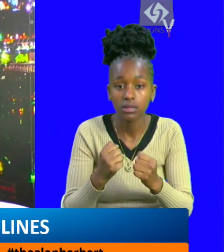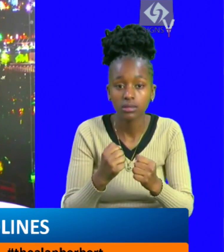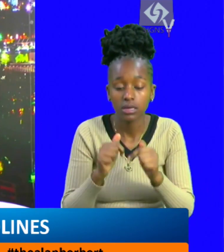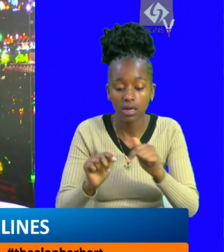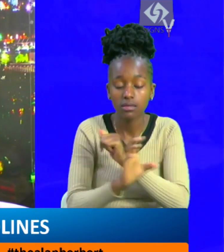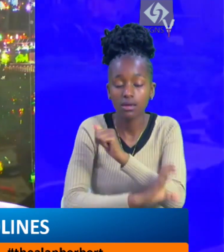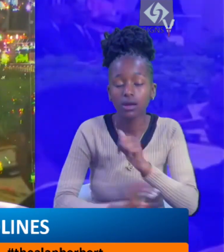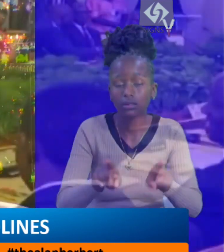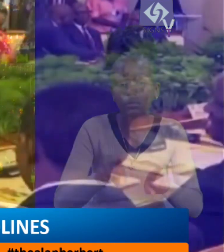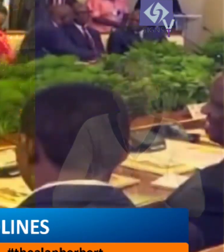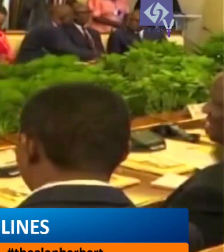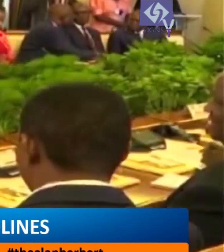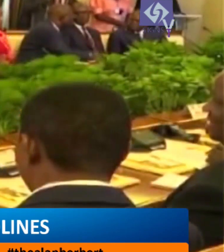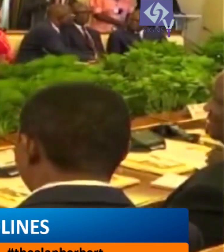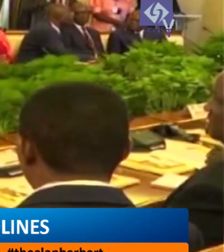Congo and the